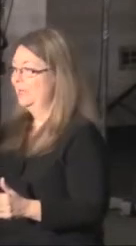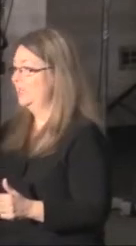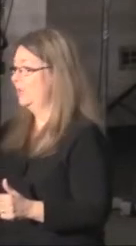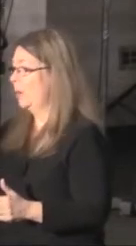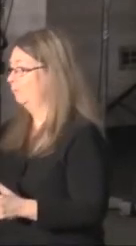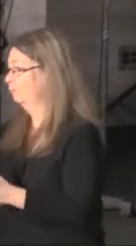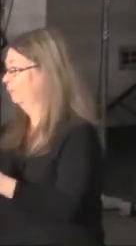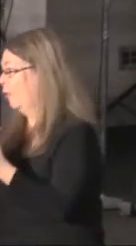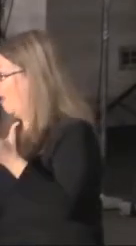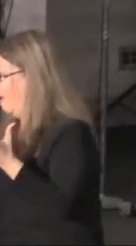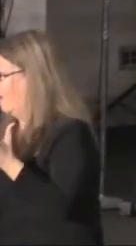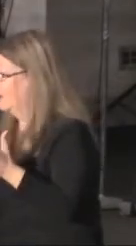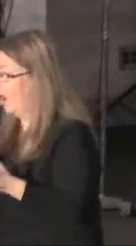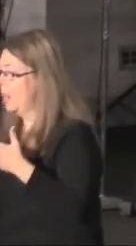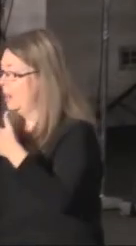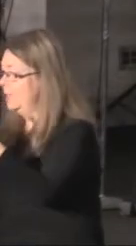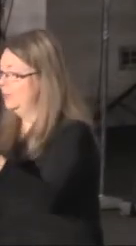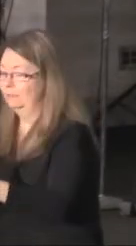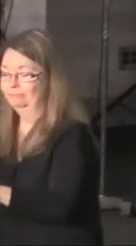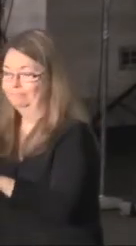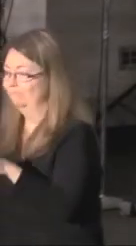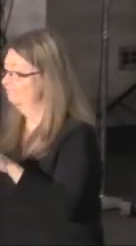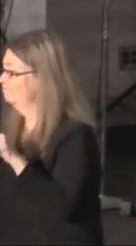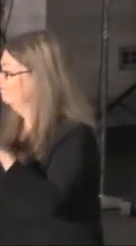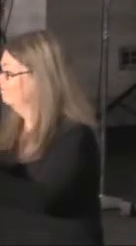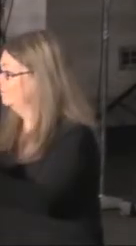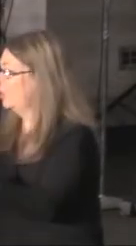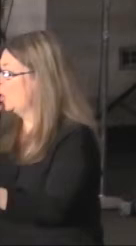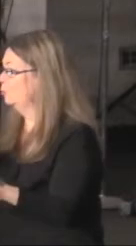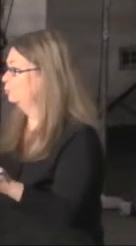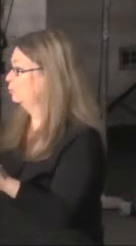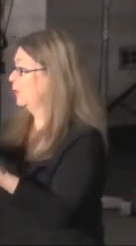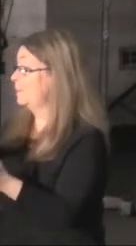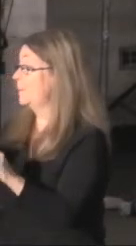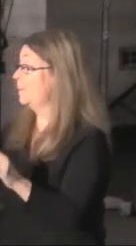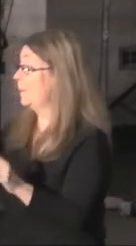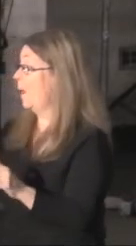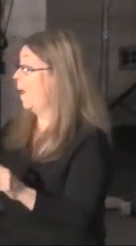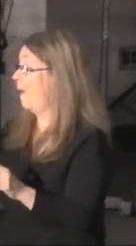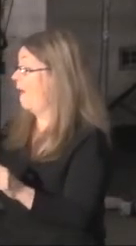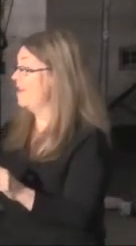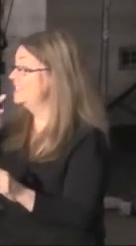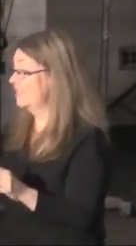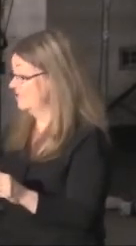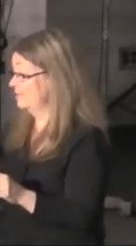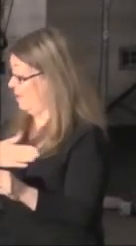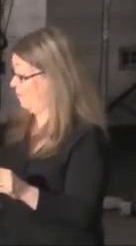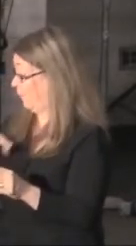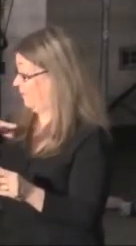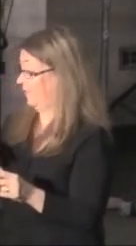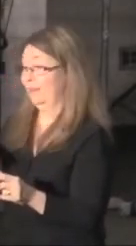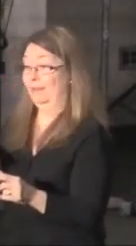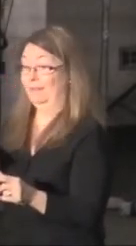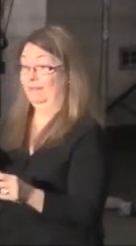leader of our tribe, the leader of our movement is no more. Who else is going to step up? But yet Paul says this is actually to my benefit.